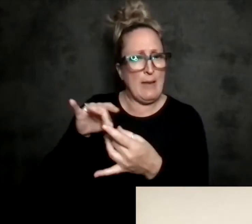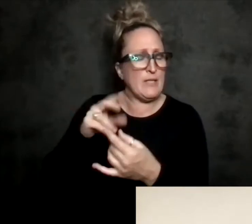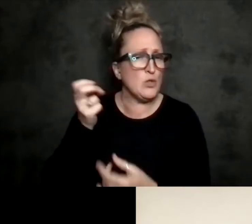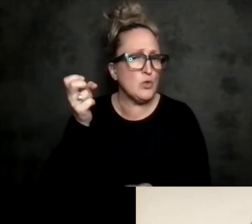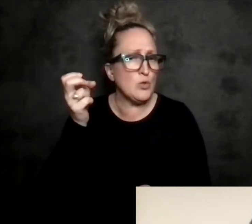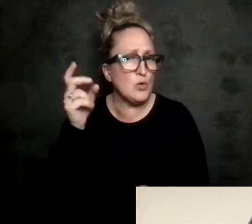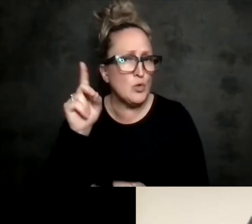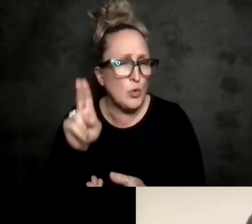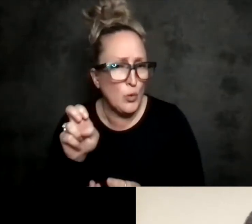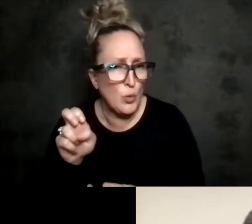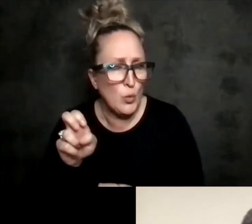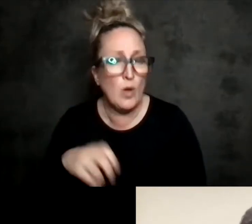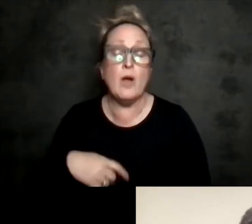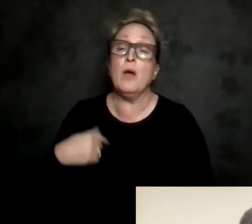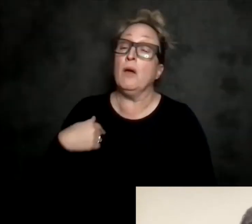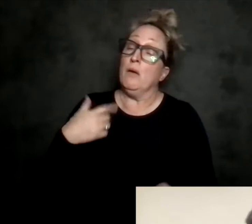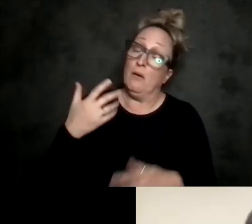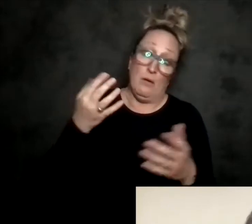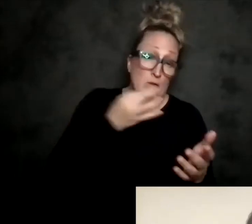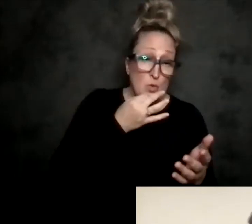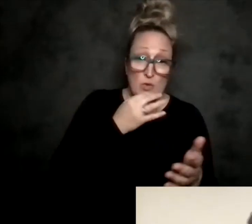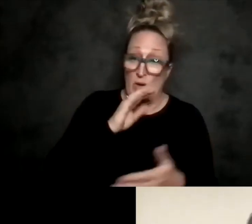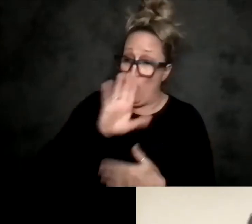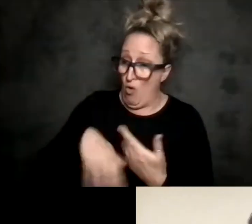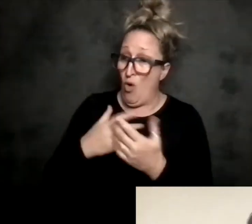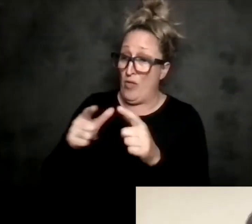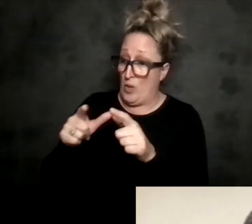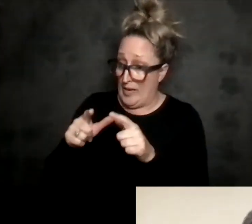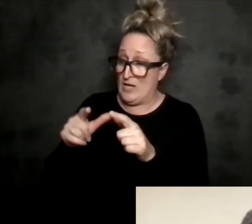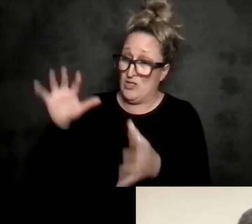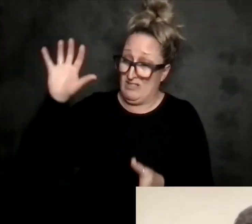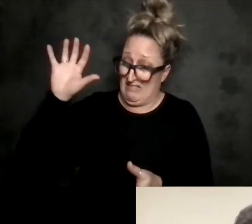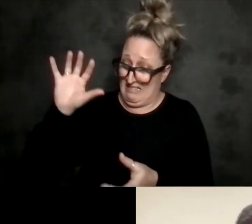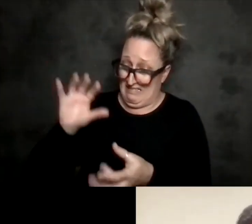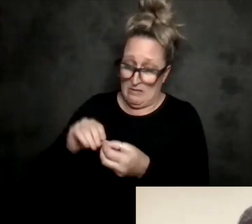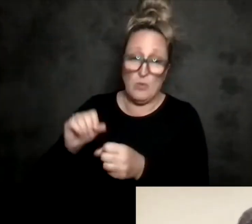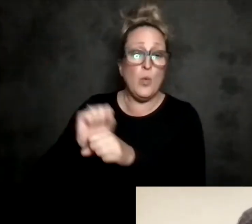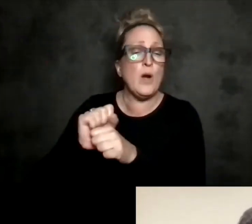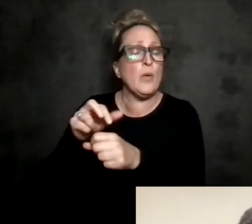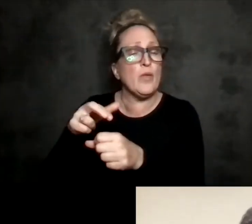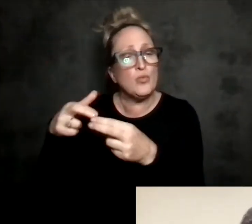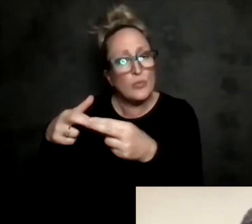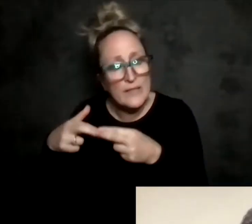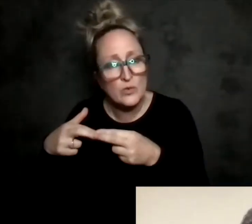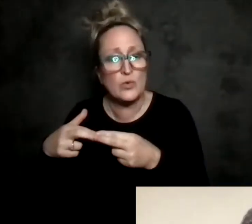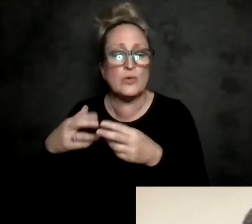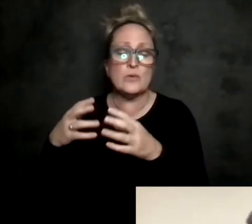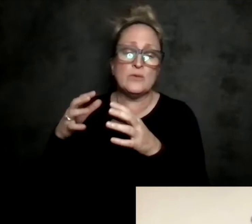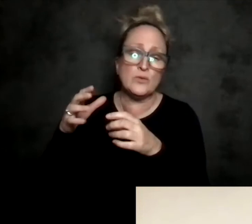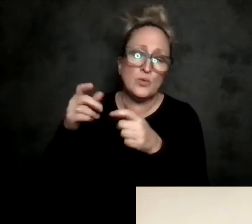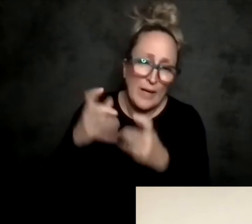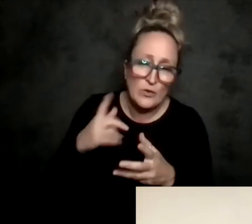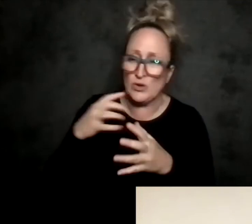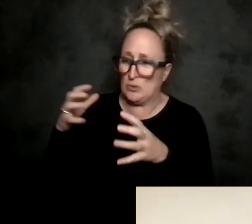We are, as soon as we can get all the locations compiled, we are working with the regional directors and conveners right now to put it